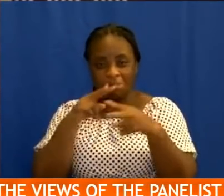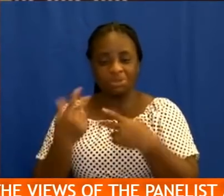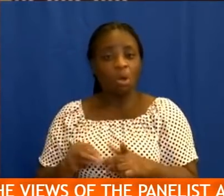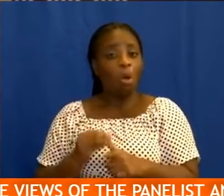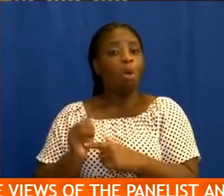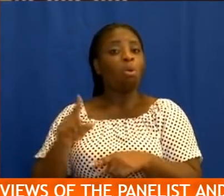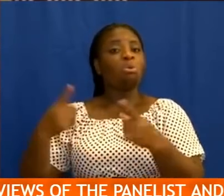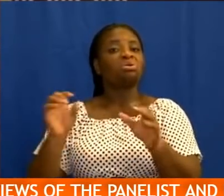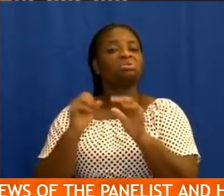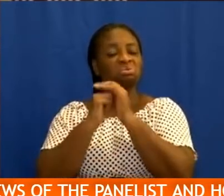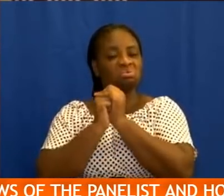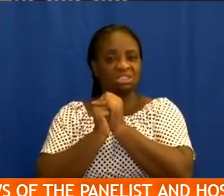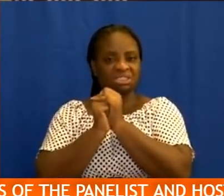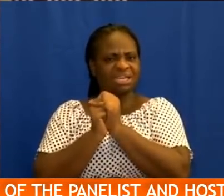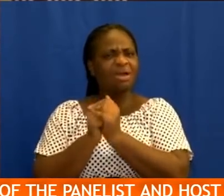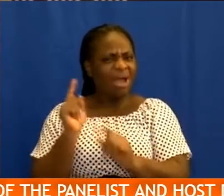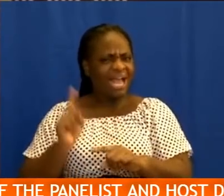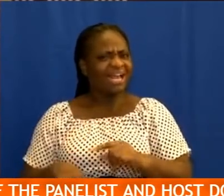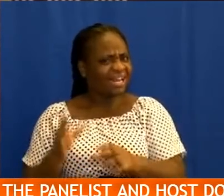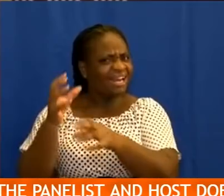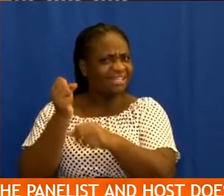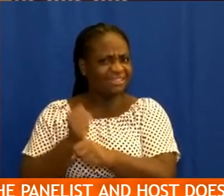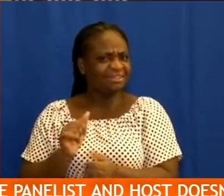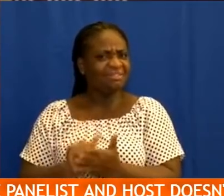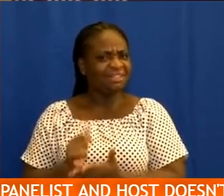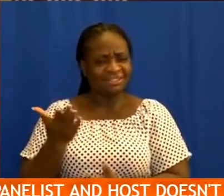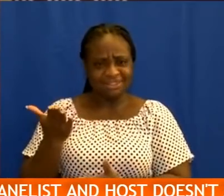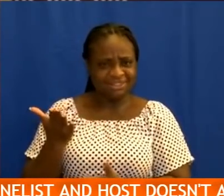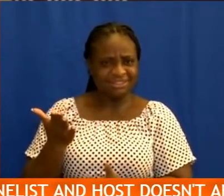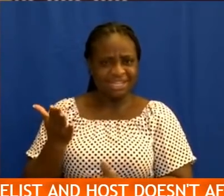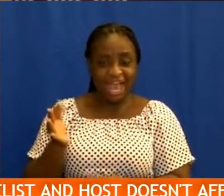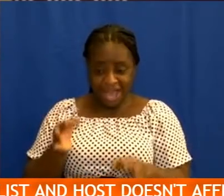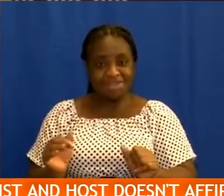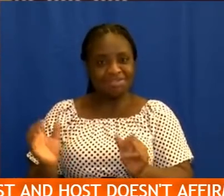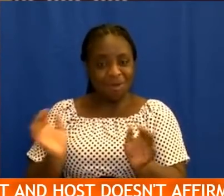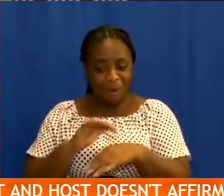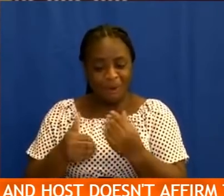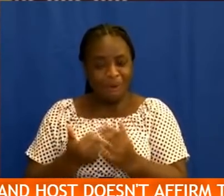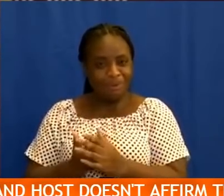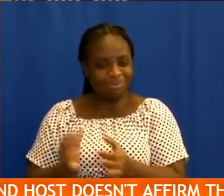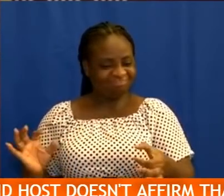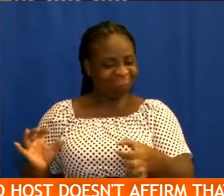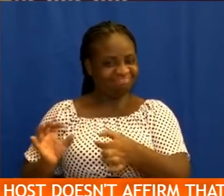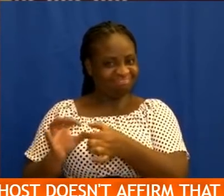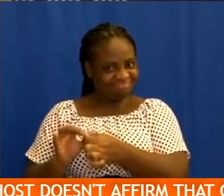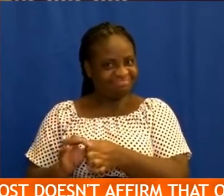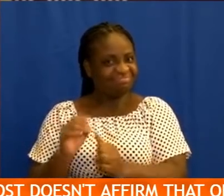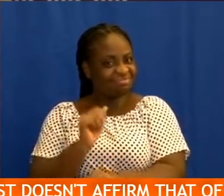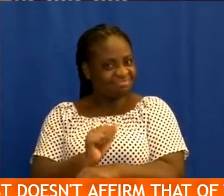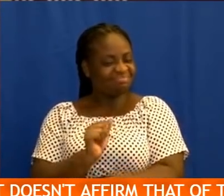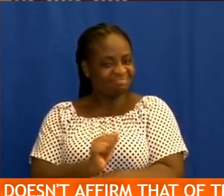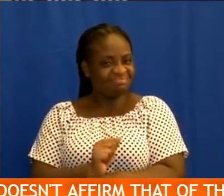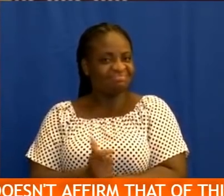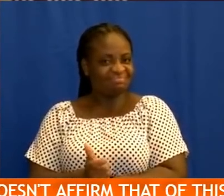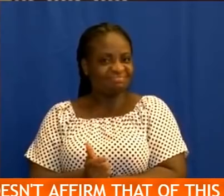or going to worship. We can achieve this result if we cooperate and work